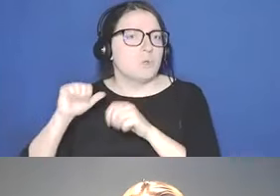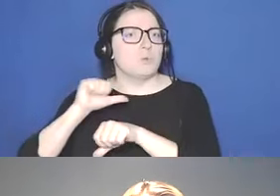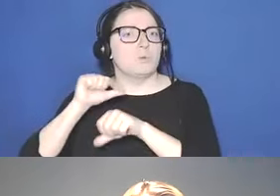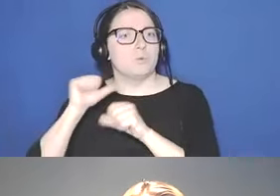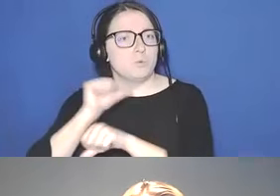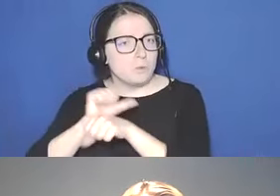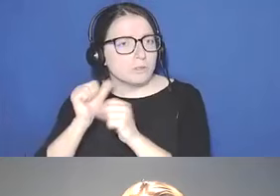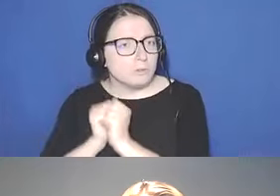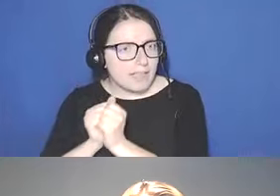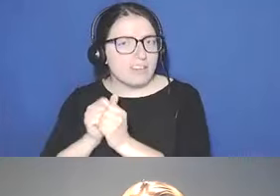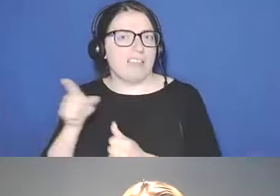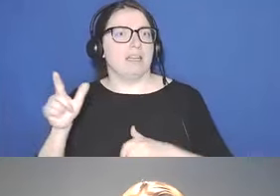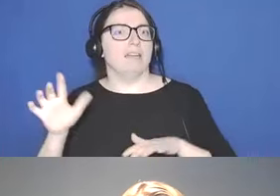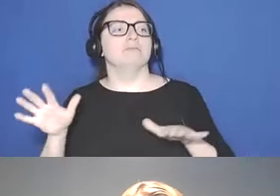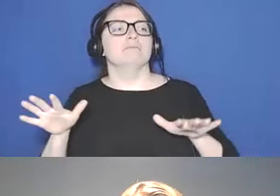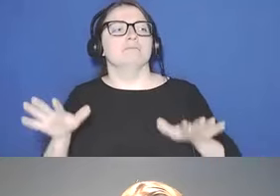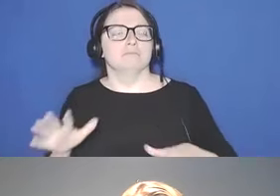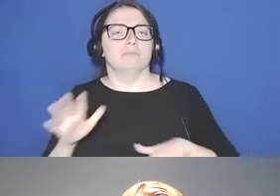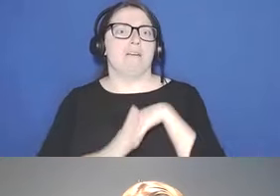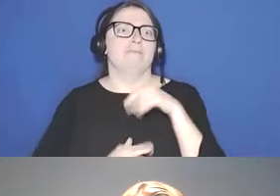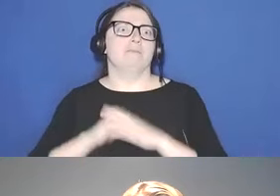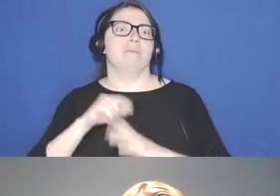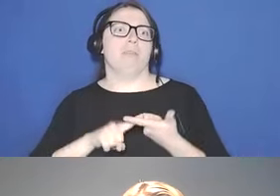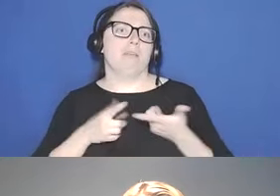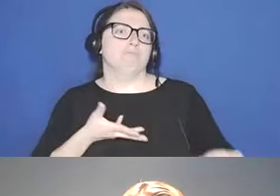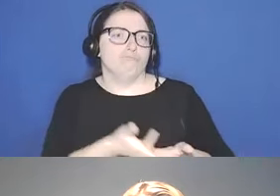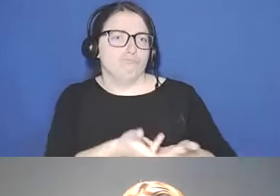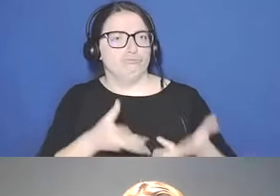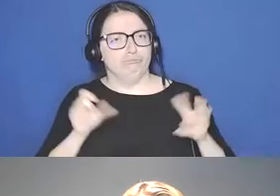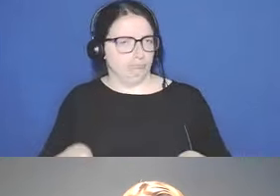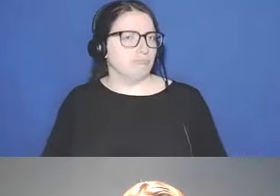are capable of working with your child with the disability.